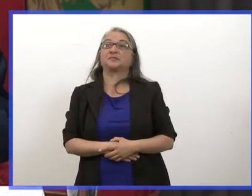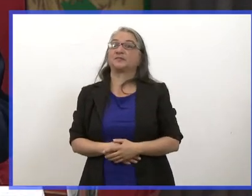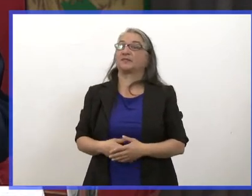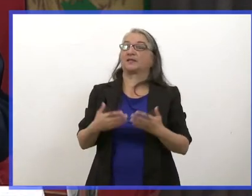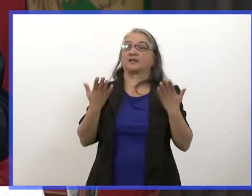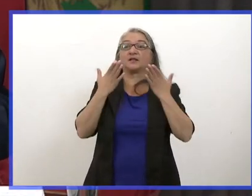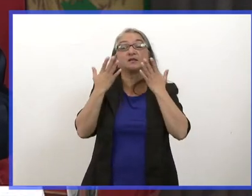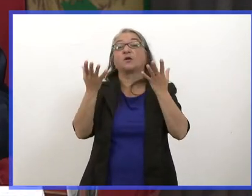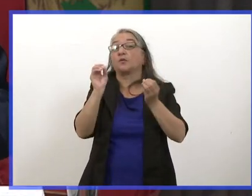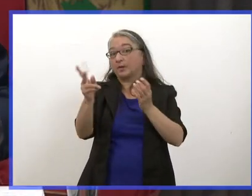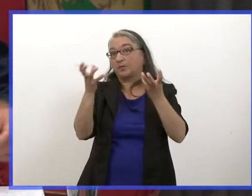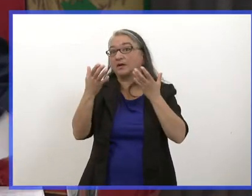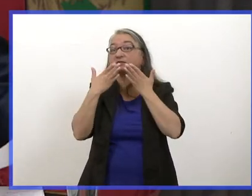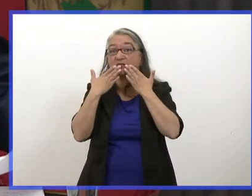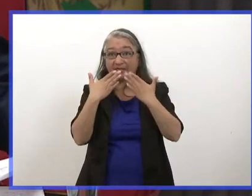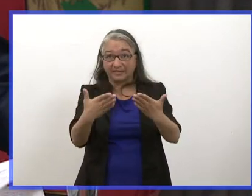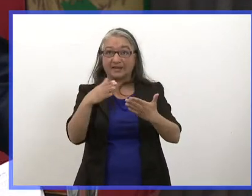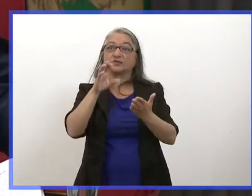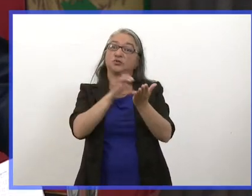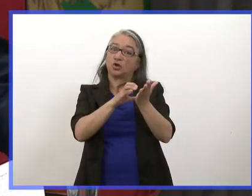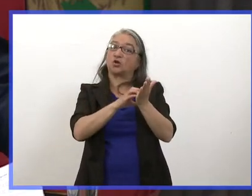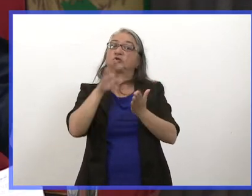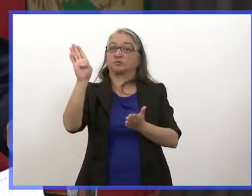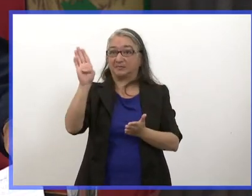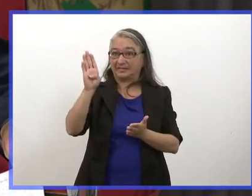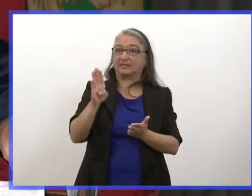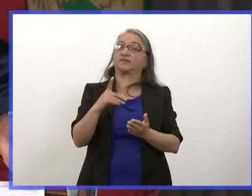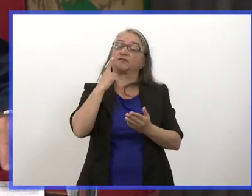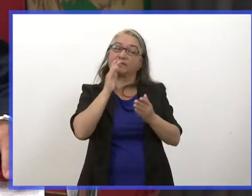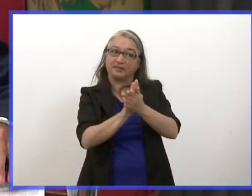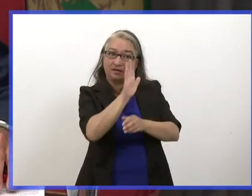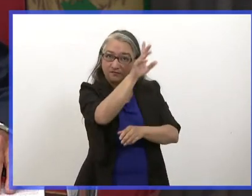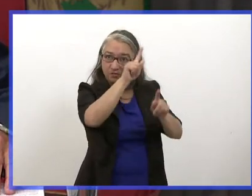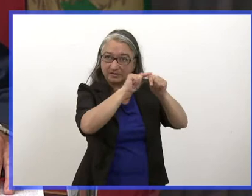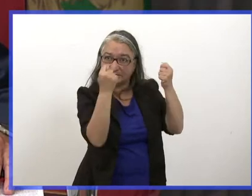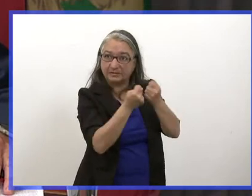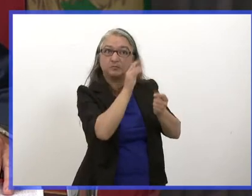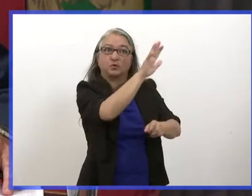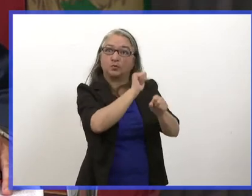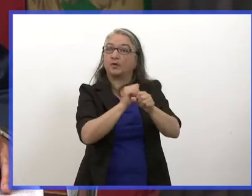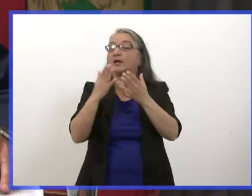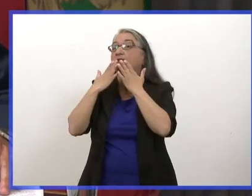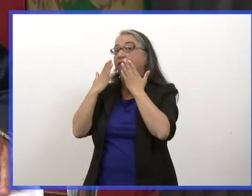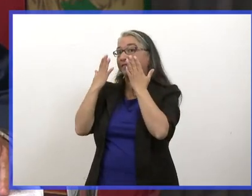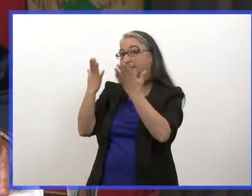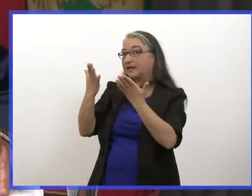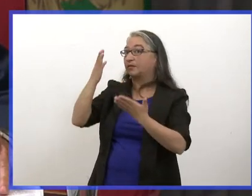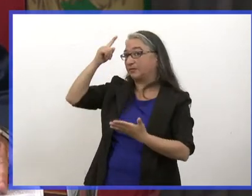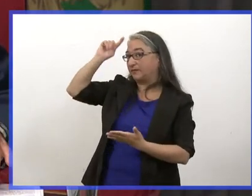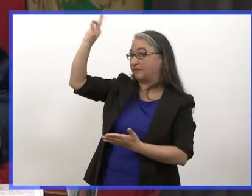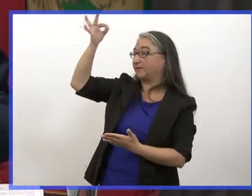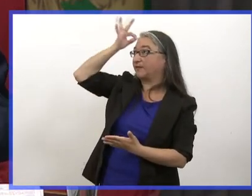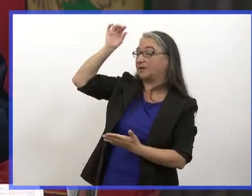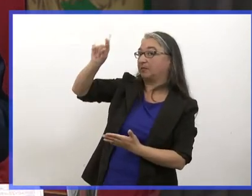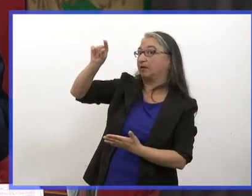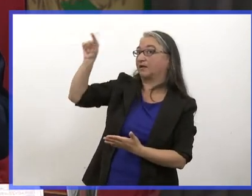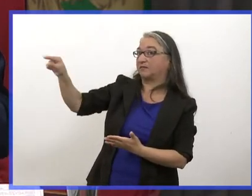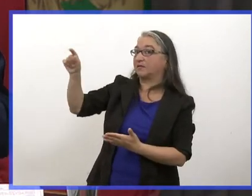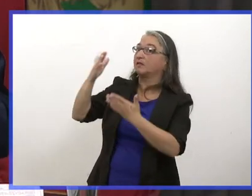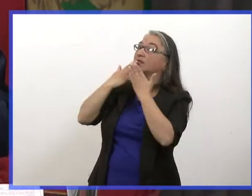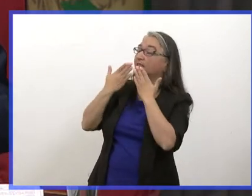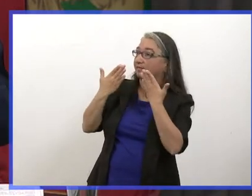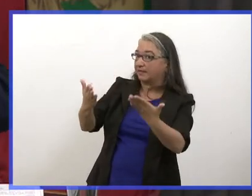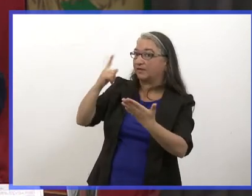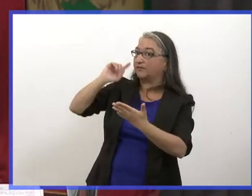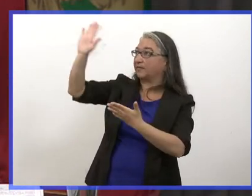work, to say thank you to the federal government for responding, Prime Minister and his team for responding to us.